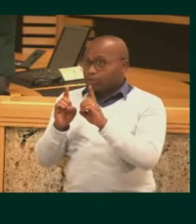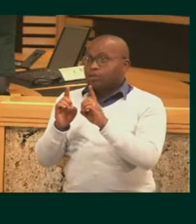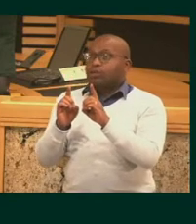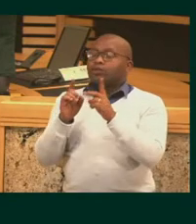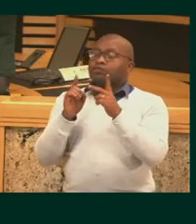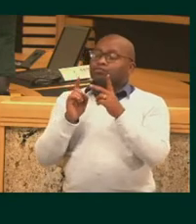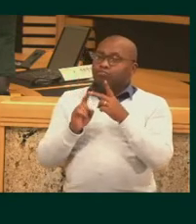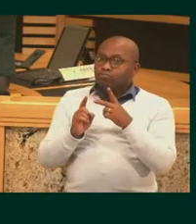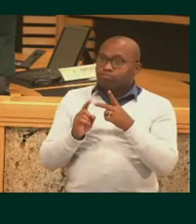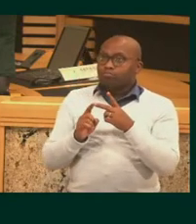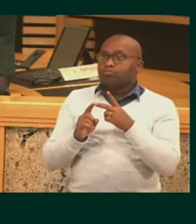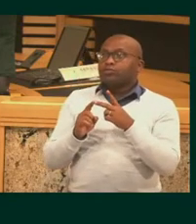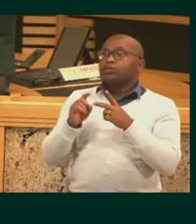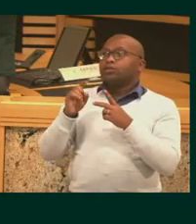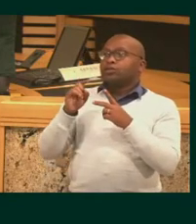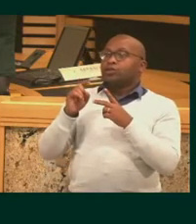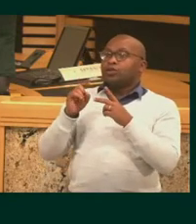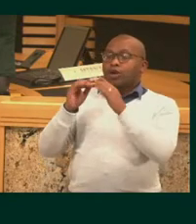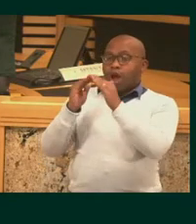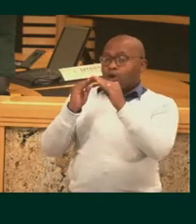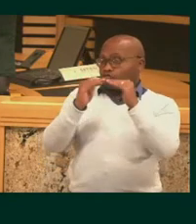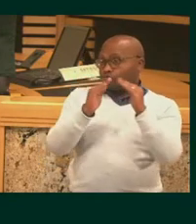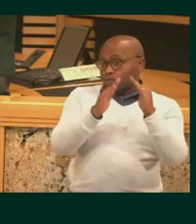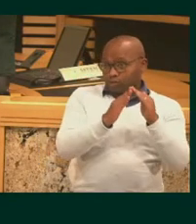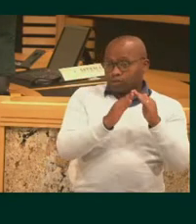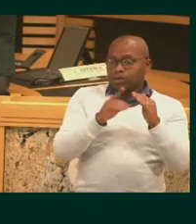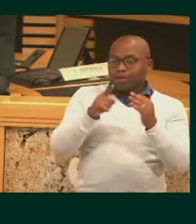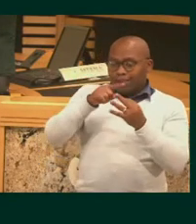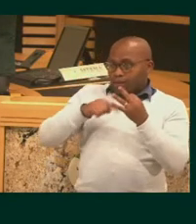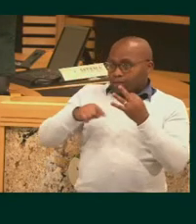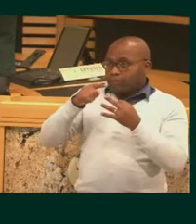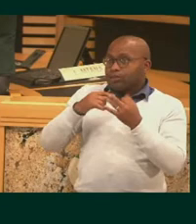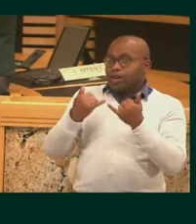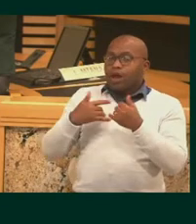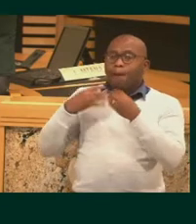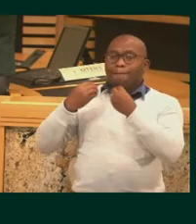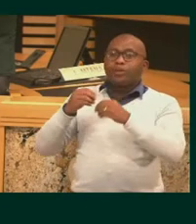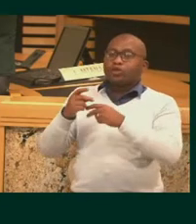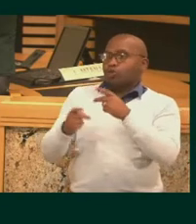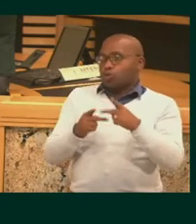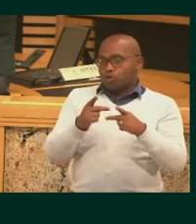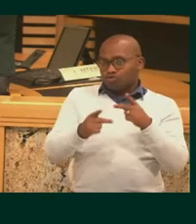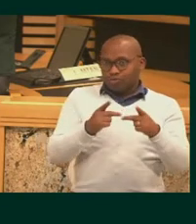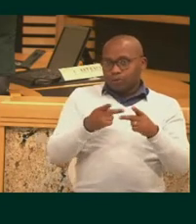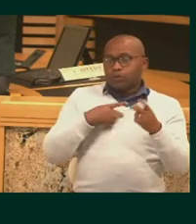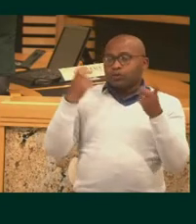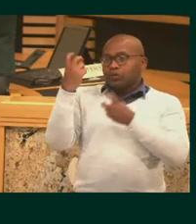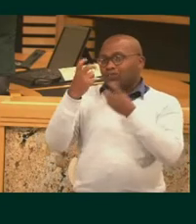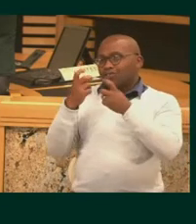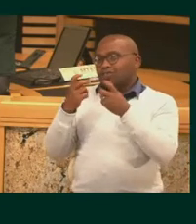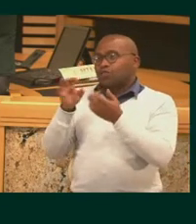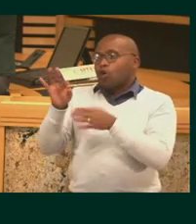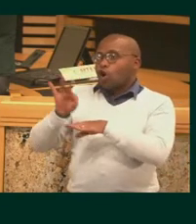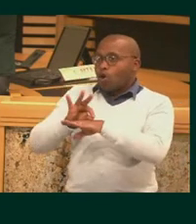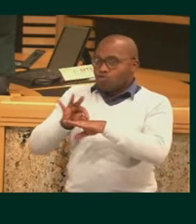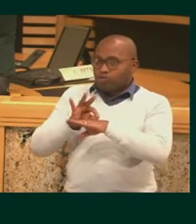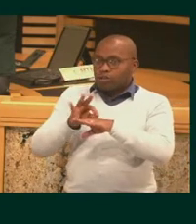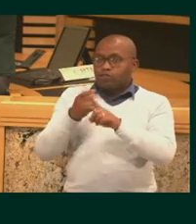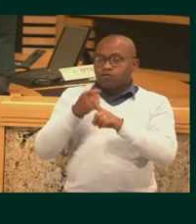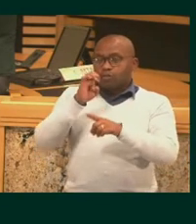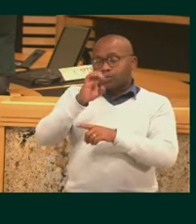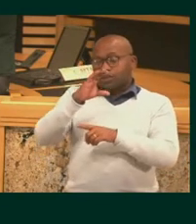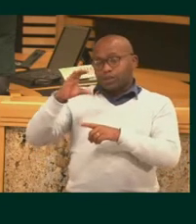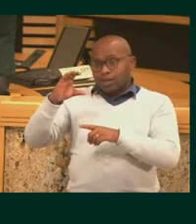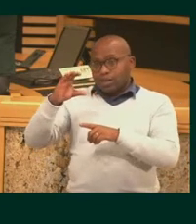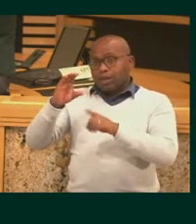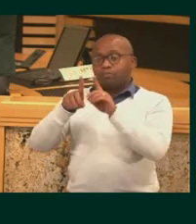settlements three these are being processed and see two contracts from the department of human settlements and three from the Eastern Cape Department of